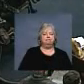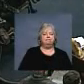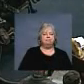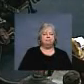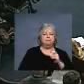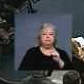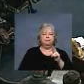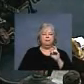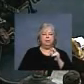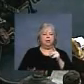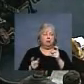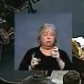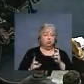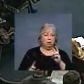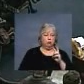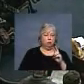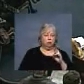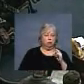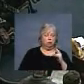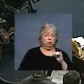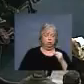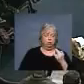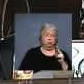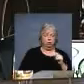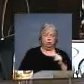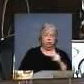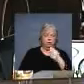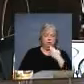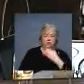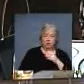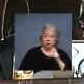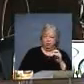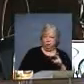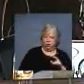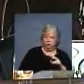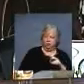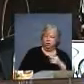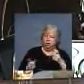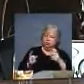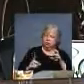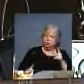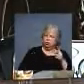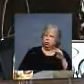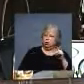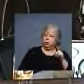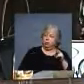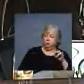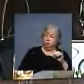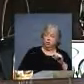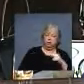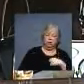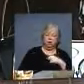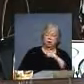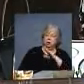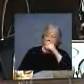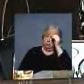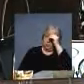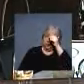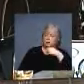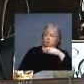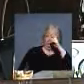Okay, Director Wright, you're recognized, please. Thank you, Mayor. Director Campuris, I respect, of course, your